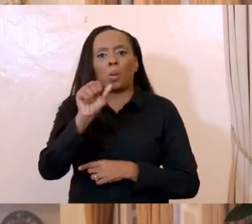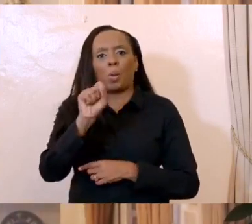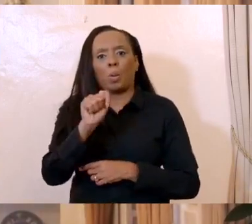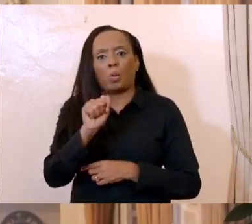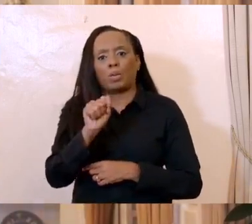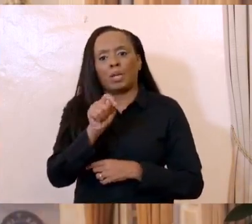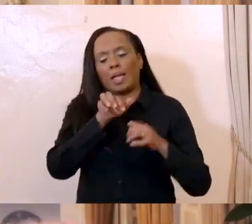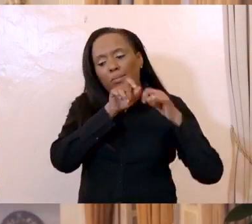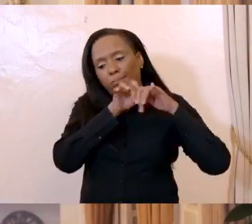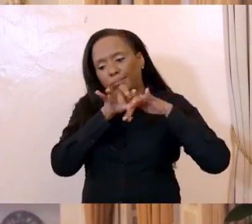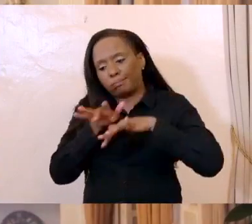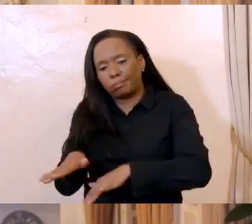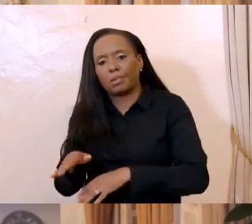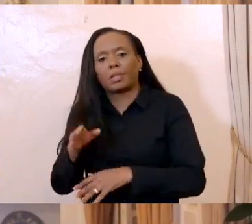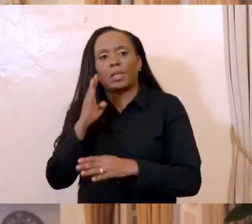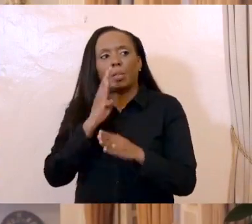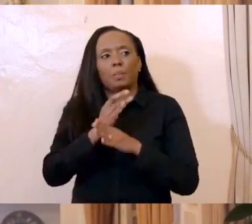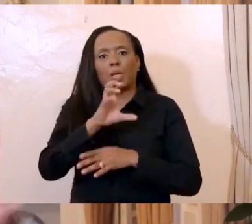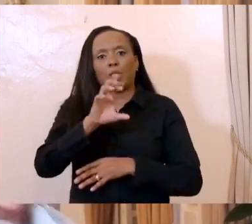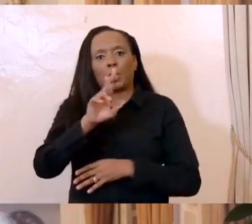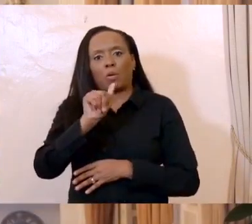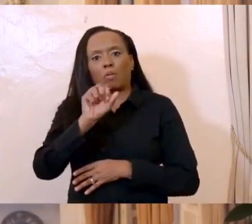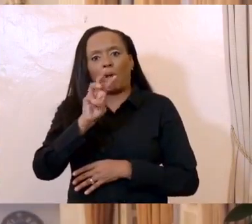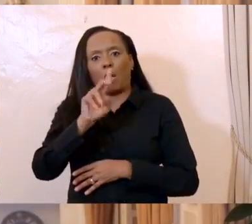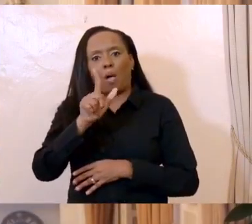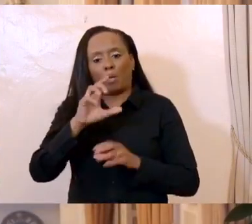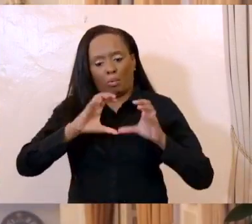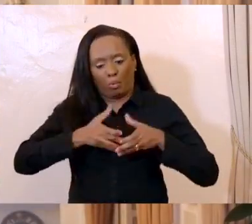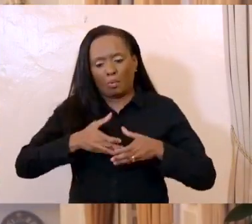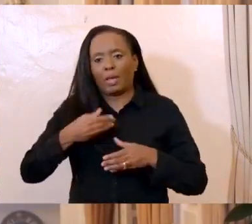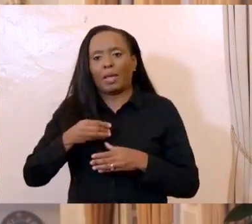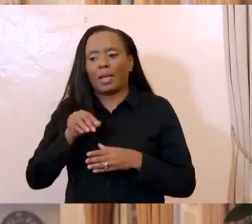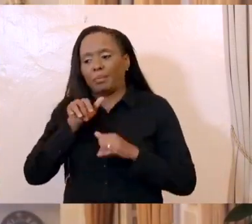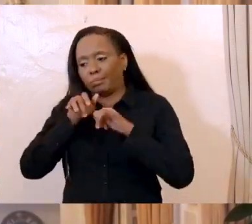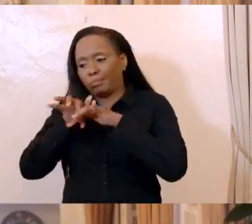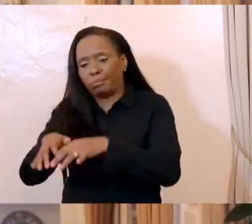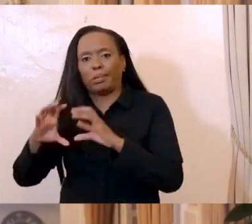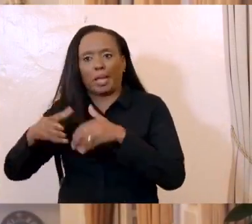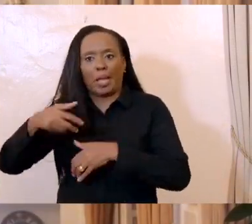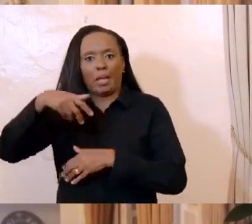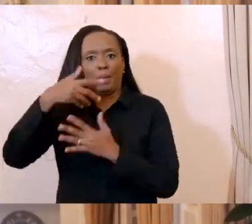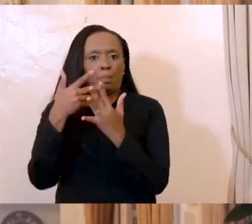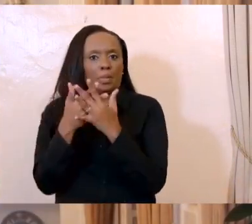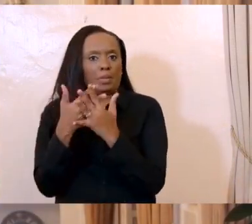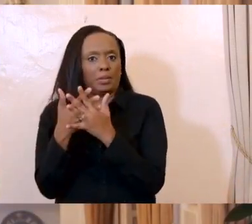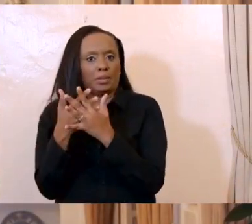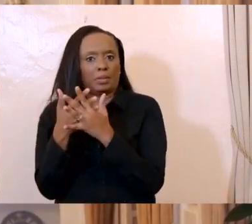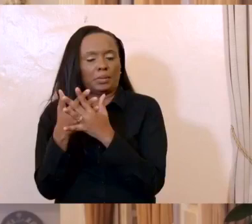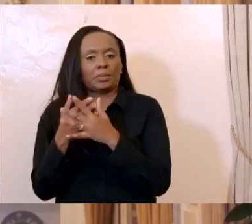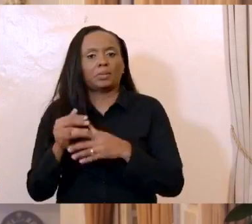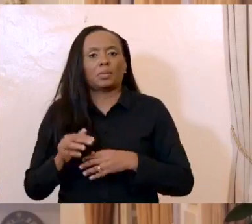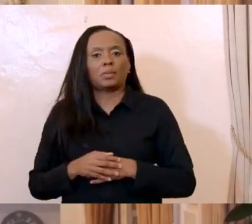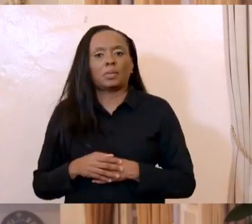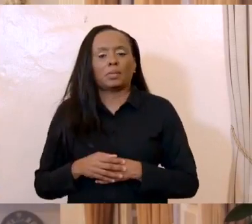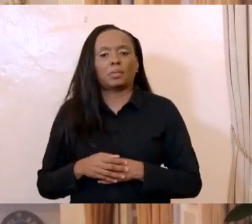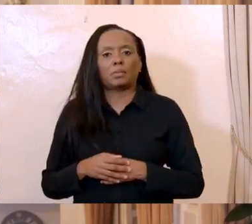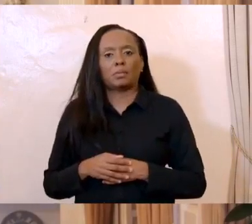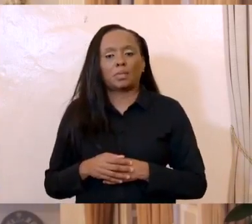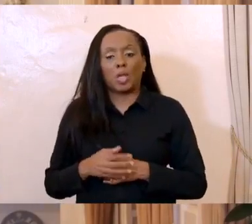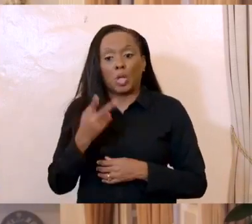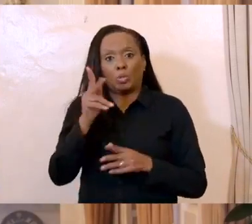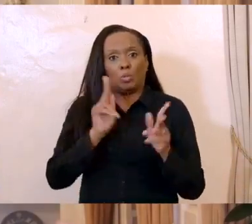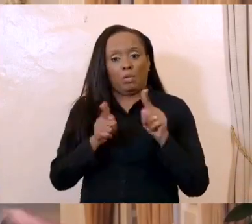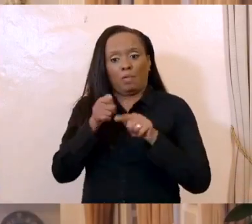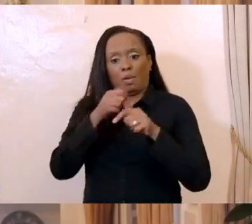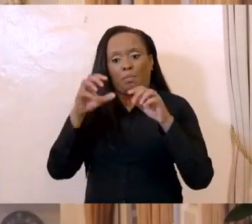like the prison, the bus crawl, and so on. So, and that there were 2 persons, for example, from the West Coast cluster who